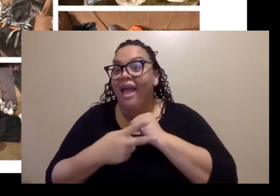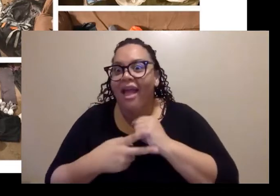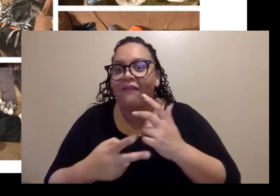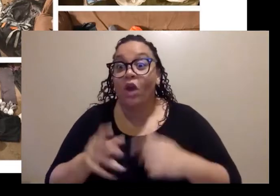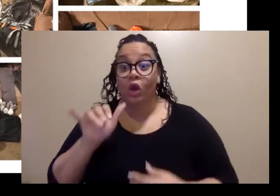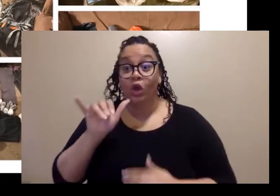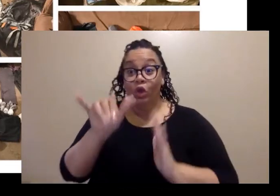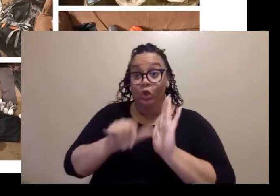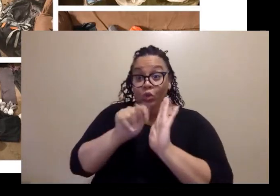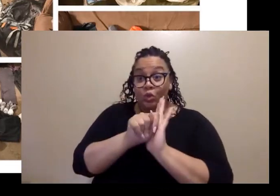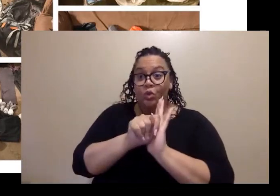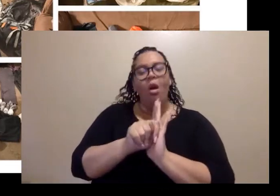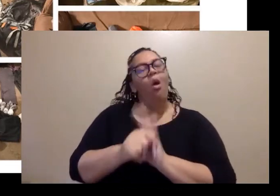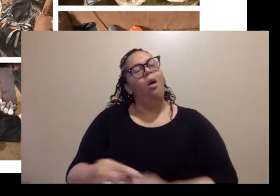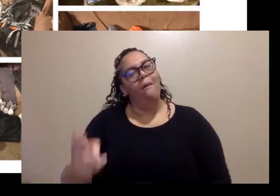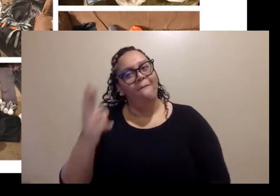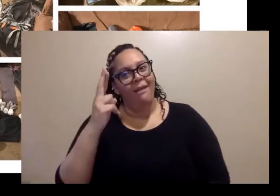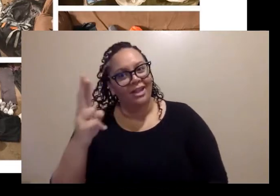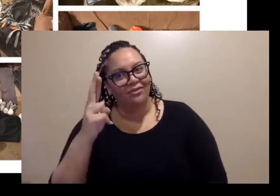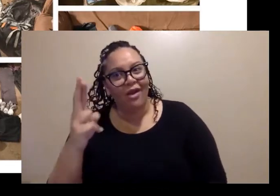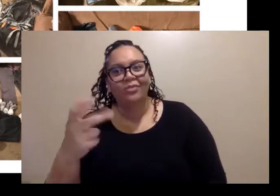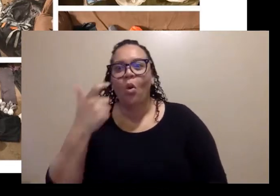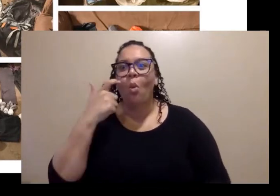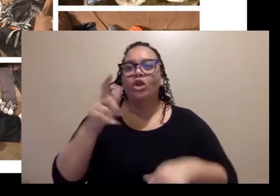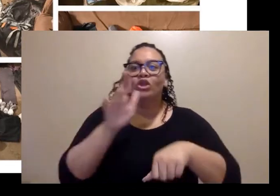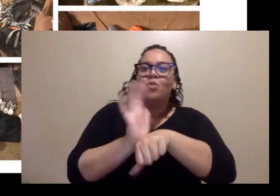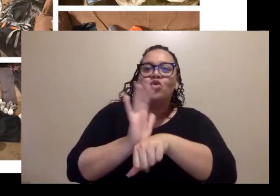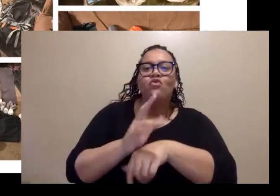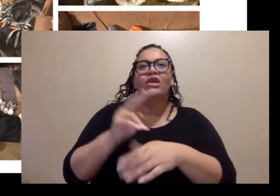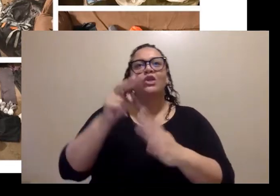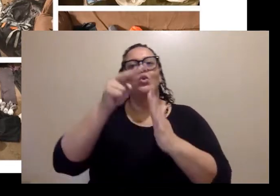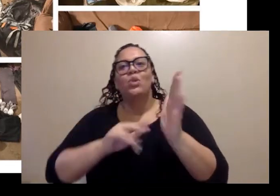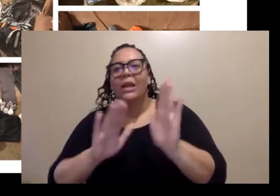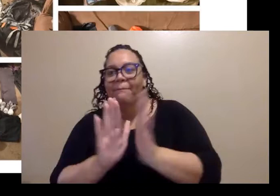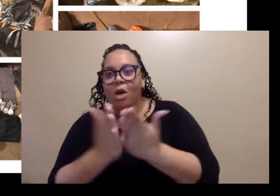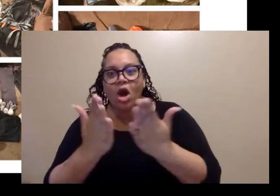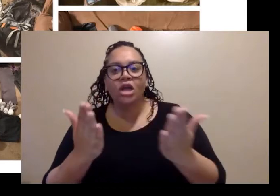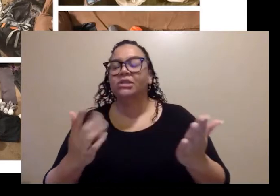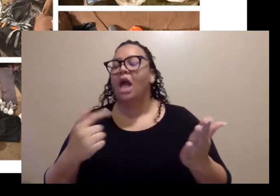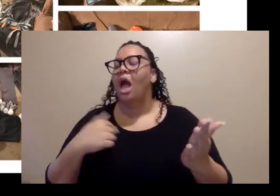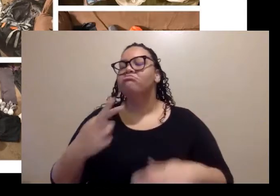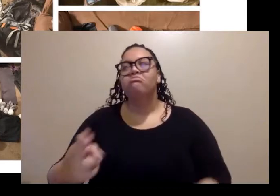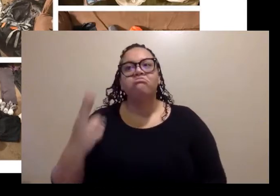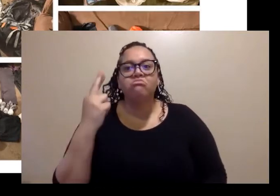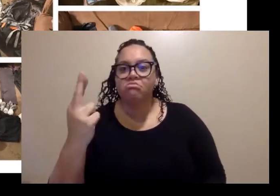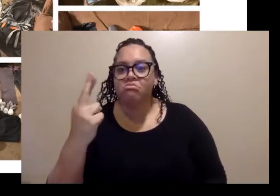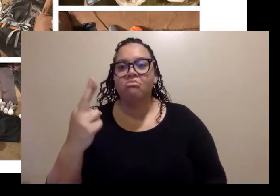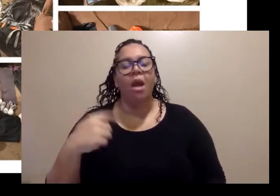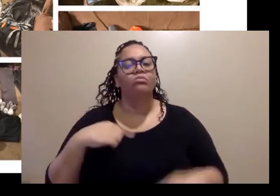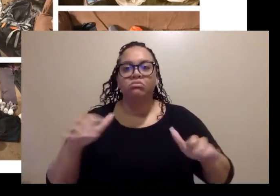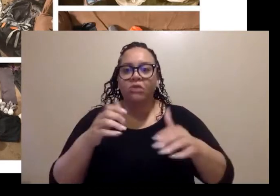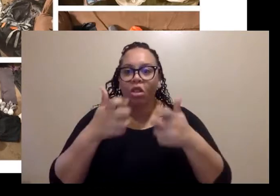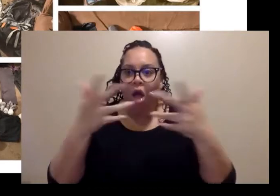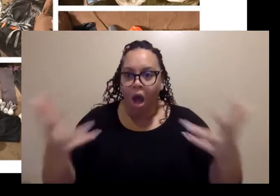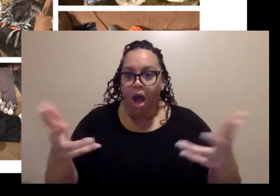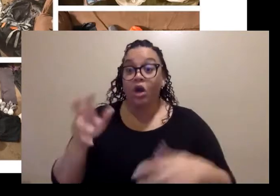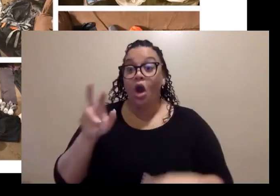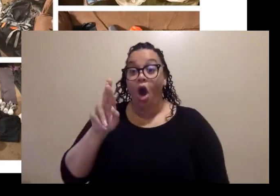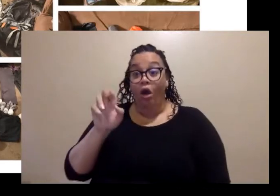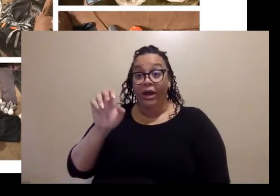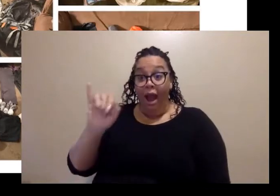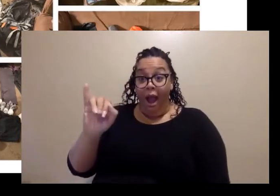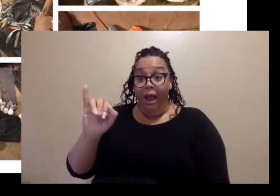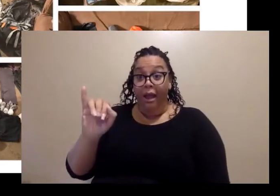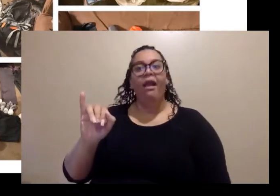friend. Watching movies, reading books was my best friends. Even to the point where REI was hiring,